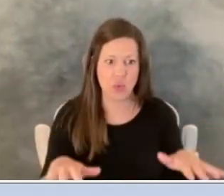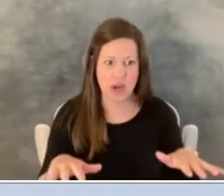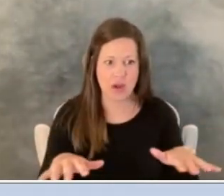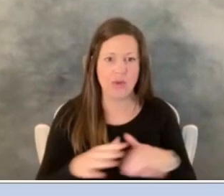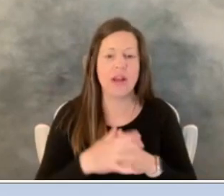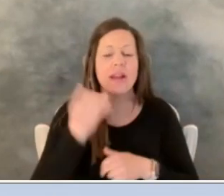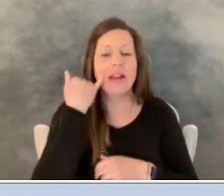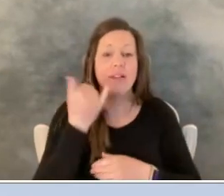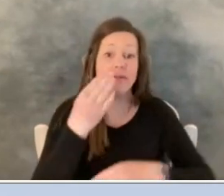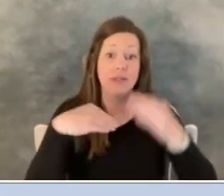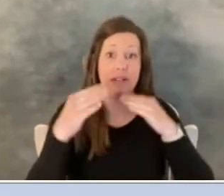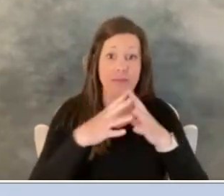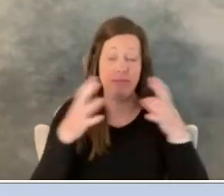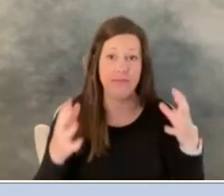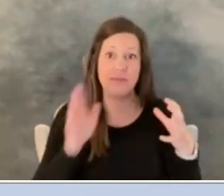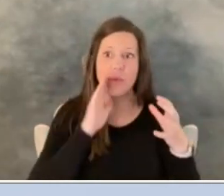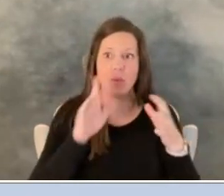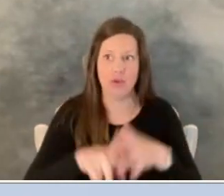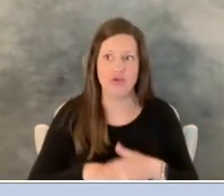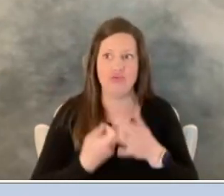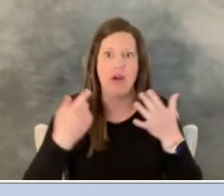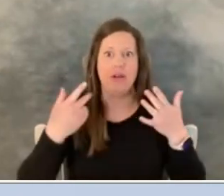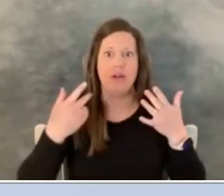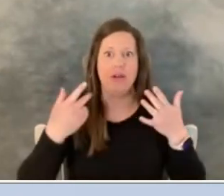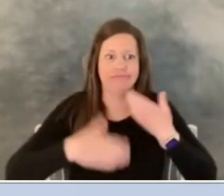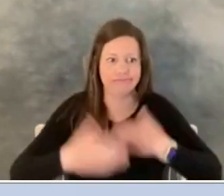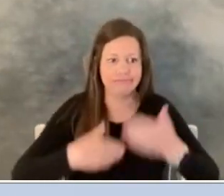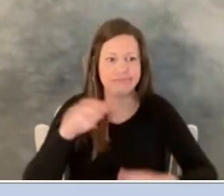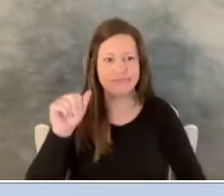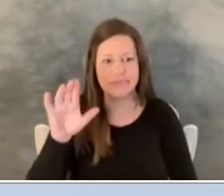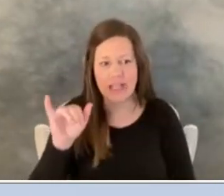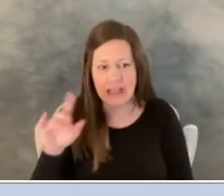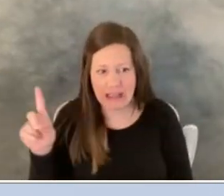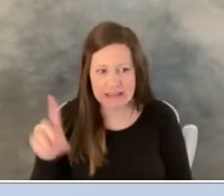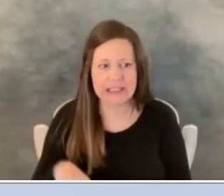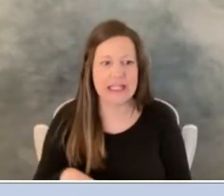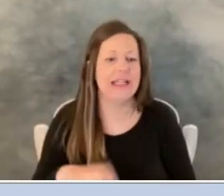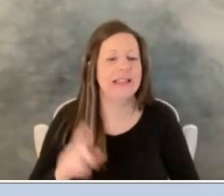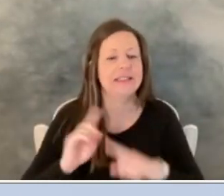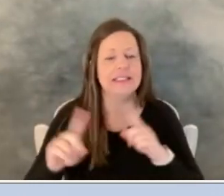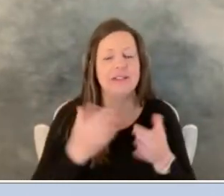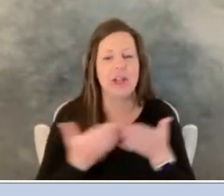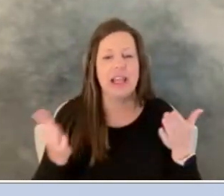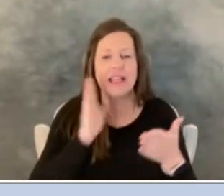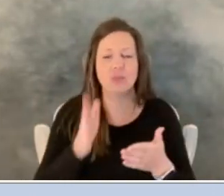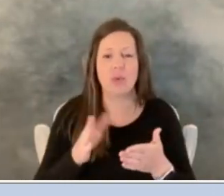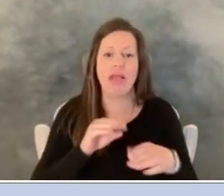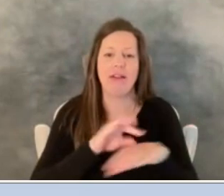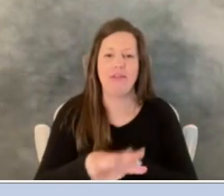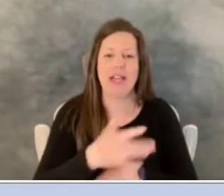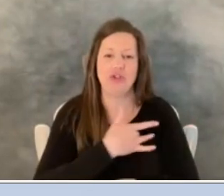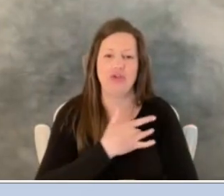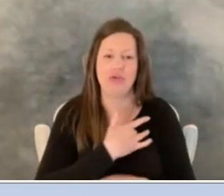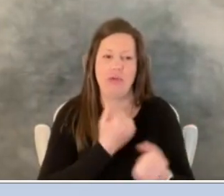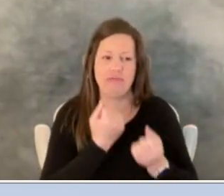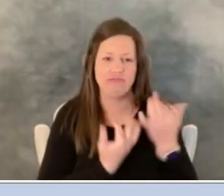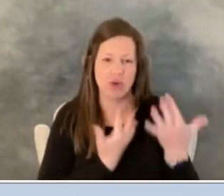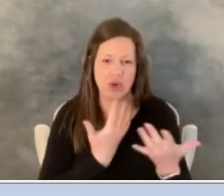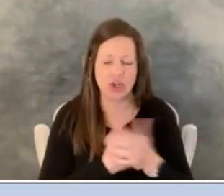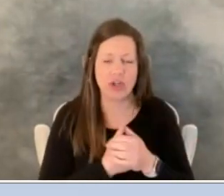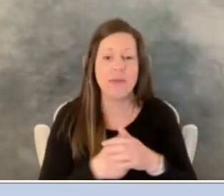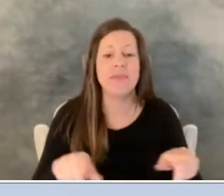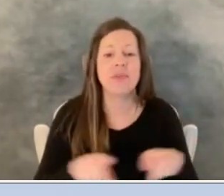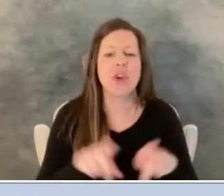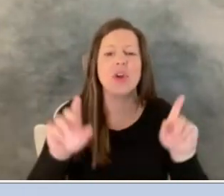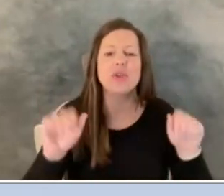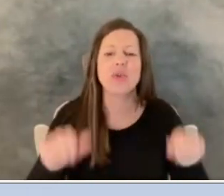There will be a release of acid and secretions that can increase night burn. Fatty meal in particular can also lower the tone of your